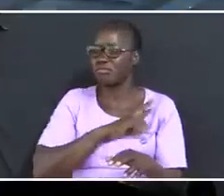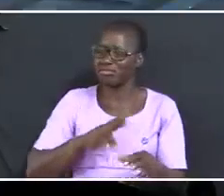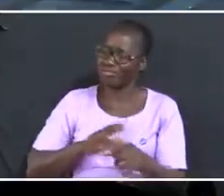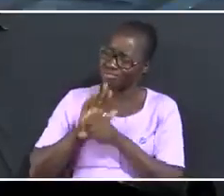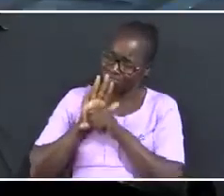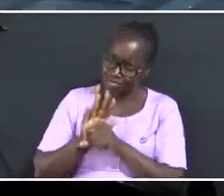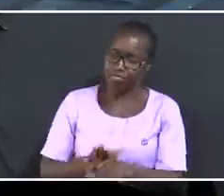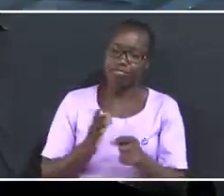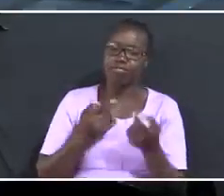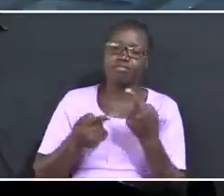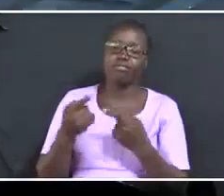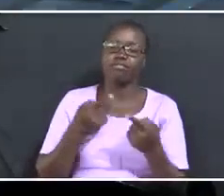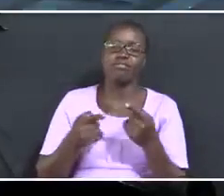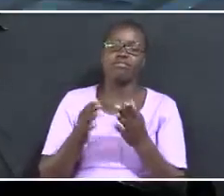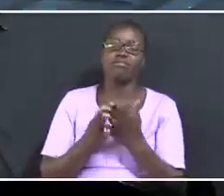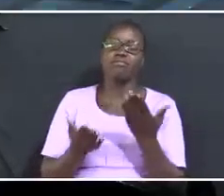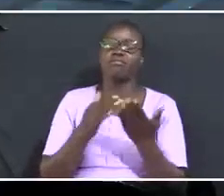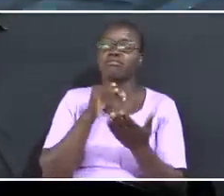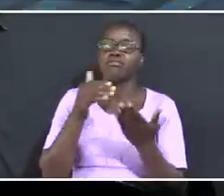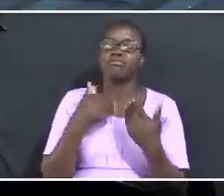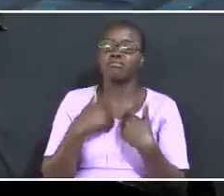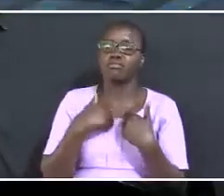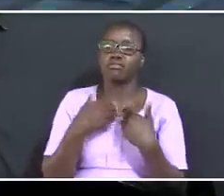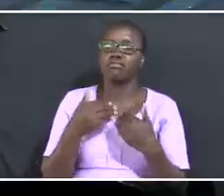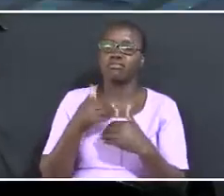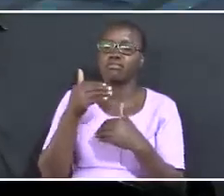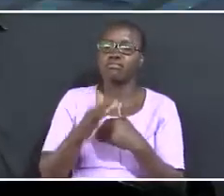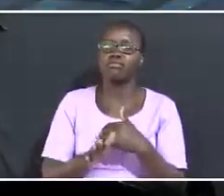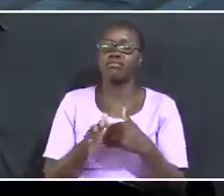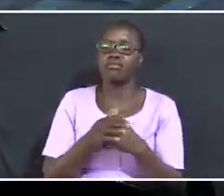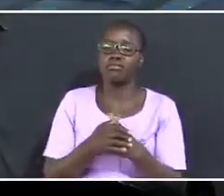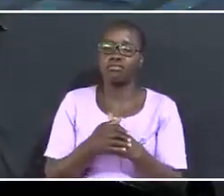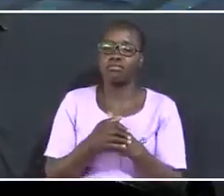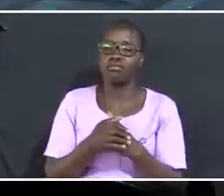come, and we may not have that external.